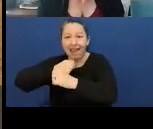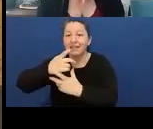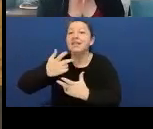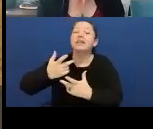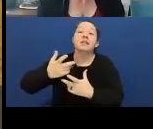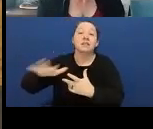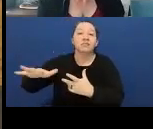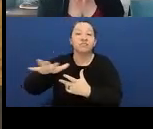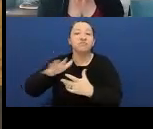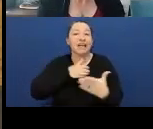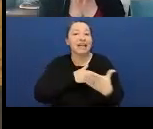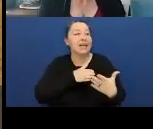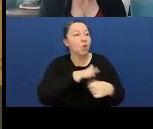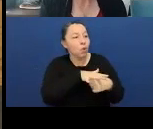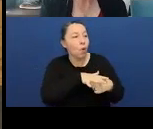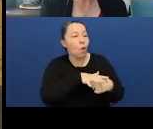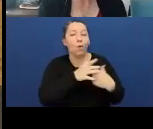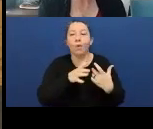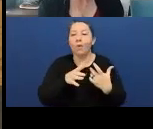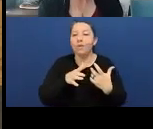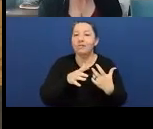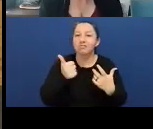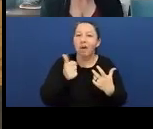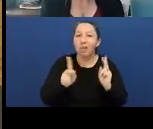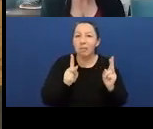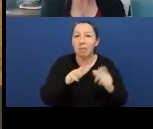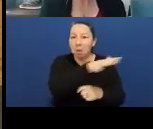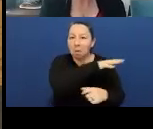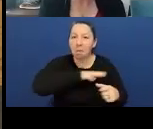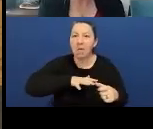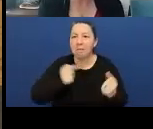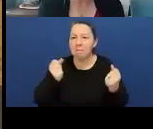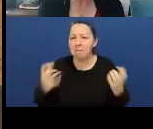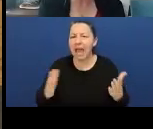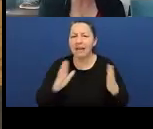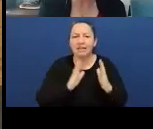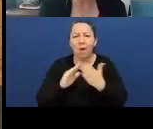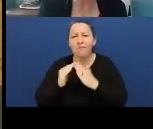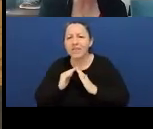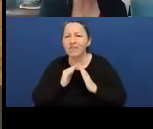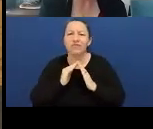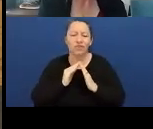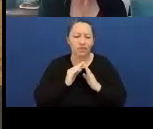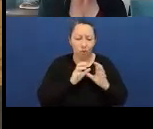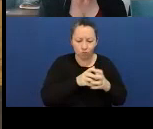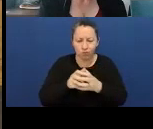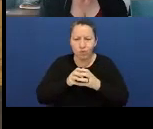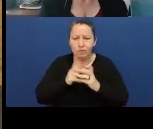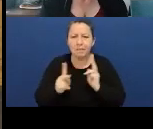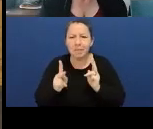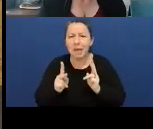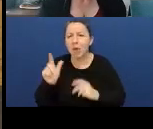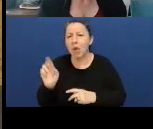other people in the area. And there were tons of small villages and small groups of people in Lower Nubia